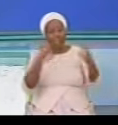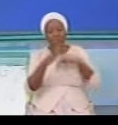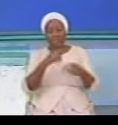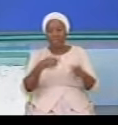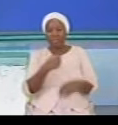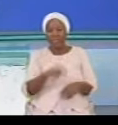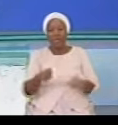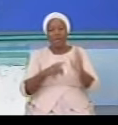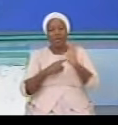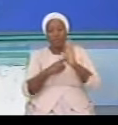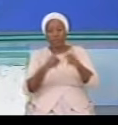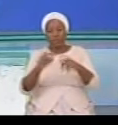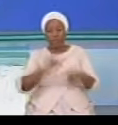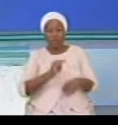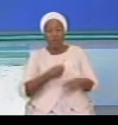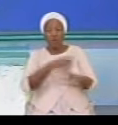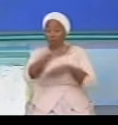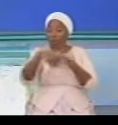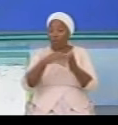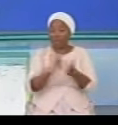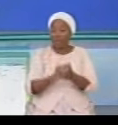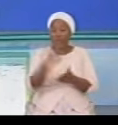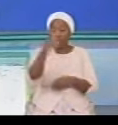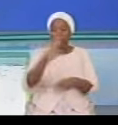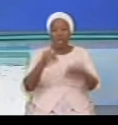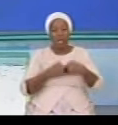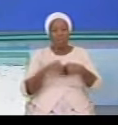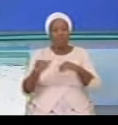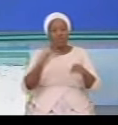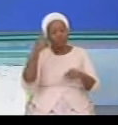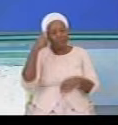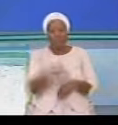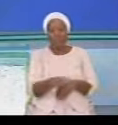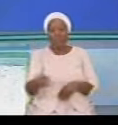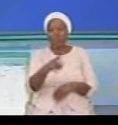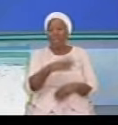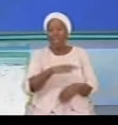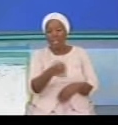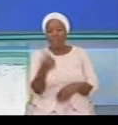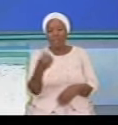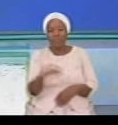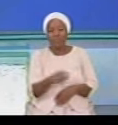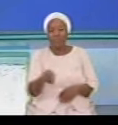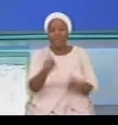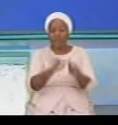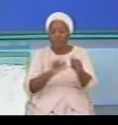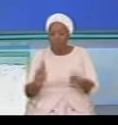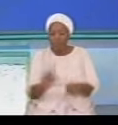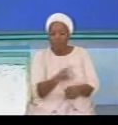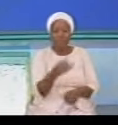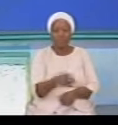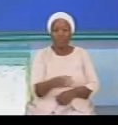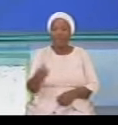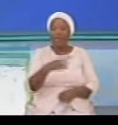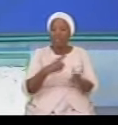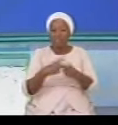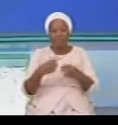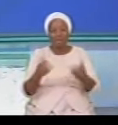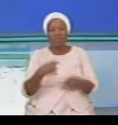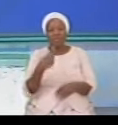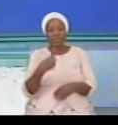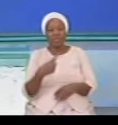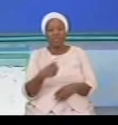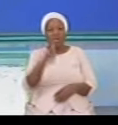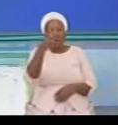unto us, all that God has done for them. Any of them, every one of them. And now he says,